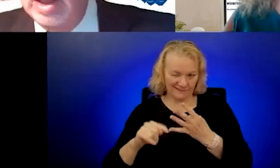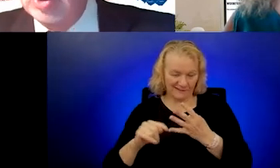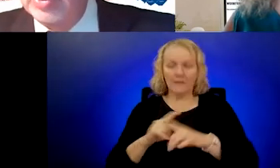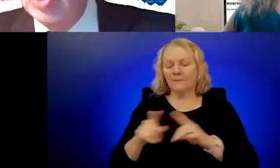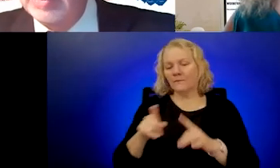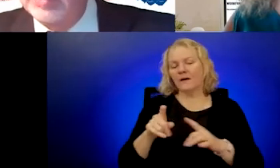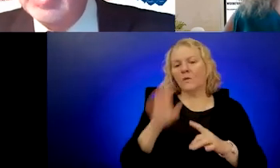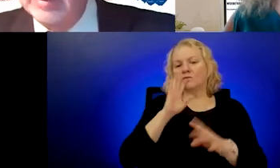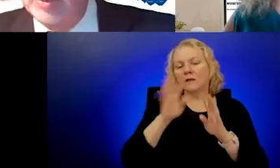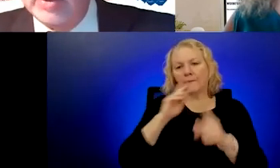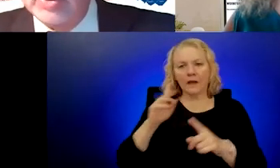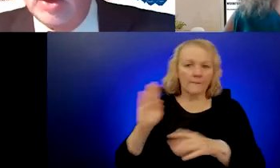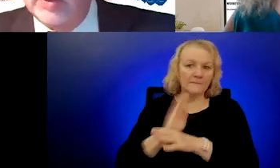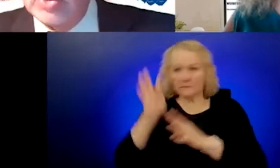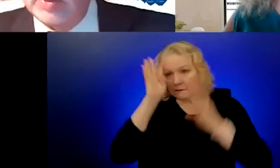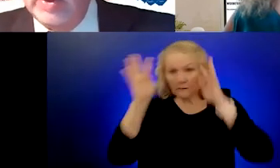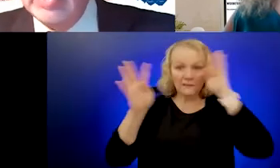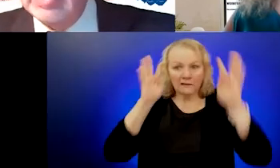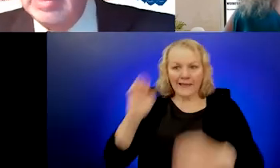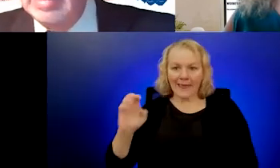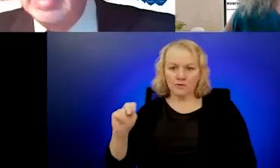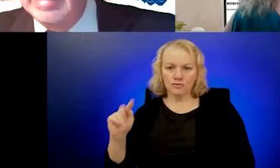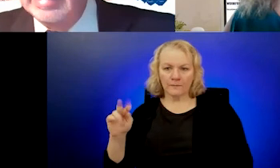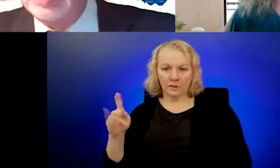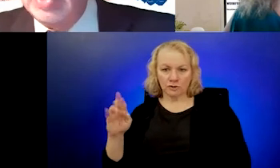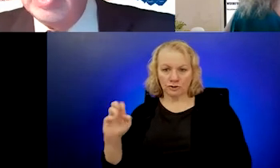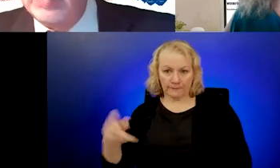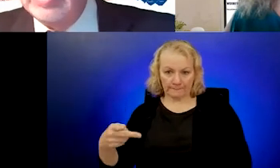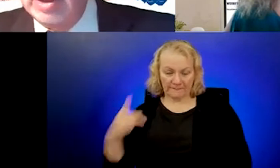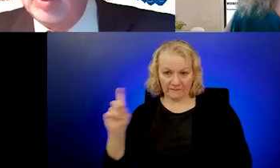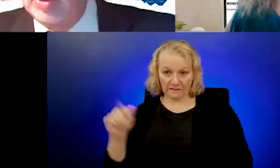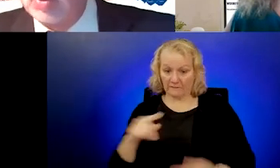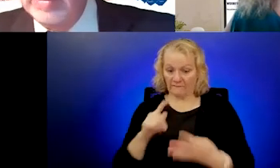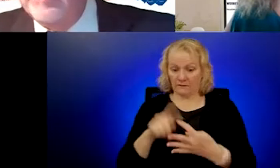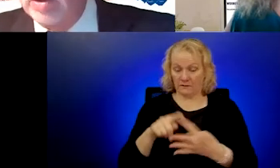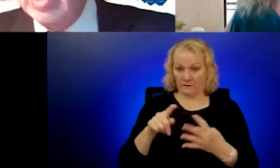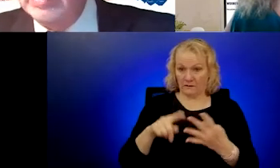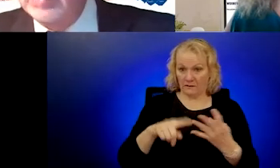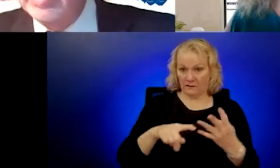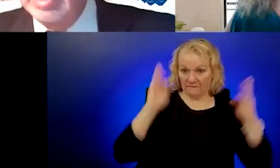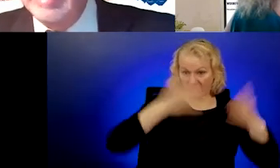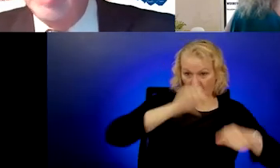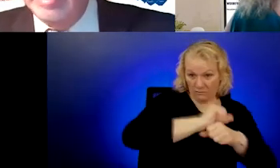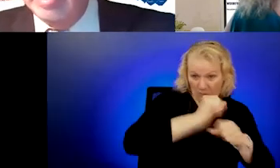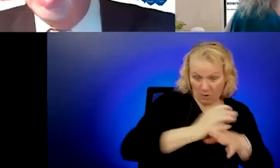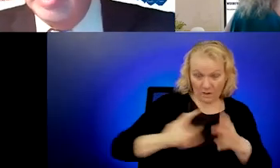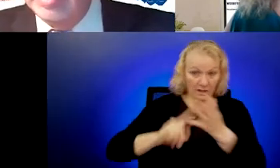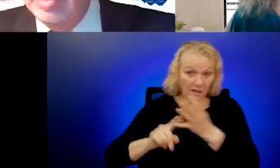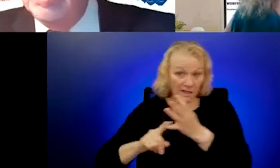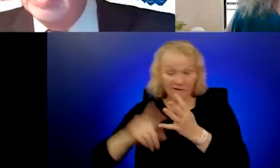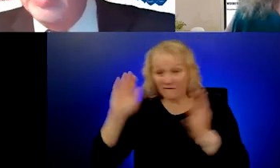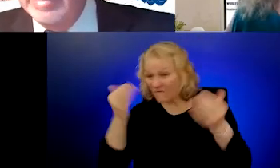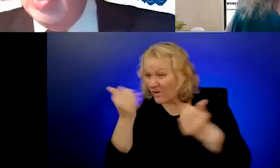about entrepreneurship for disabled persons. So the first 3 weeks is pretty much focused on employers. Week 4 is going to be focused in on everybody,